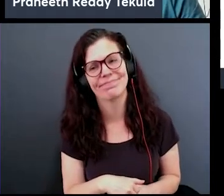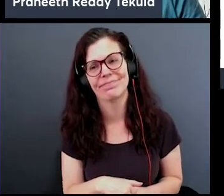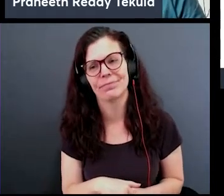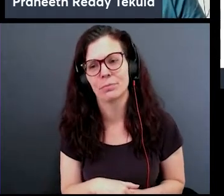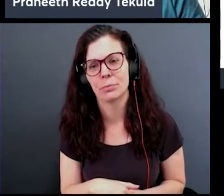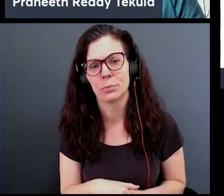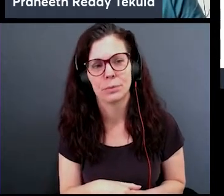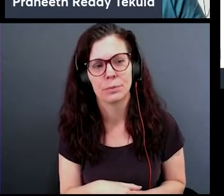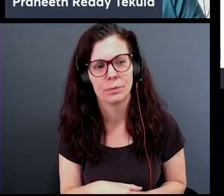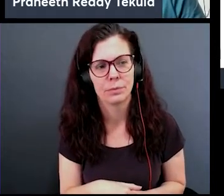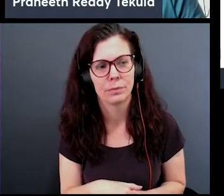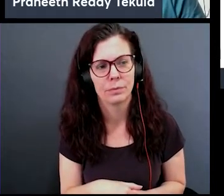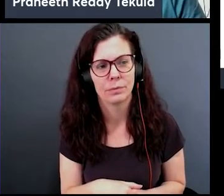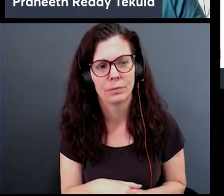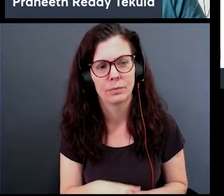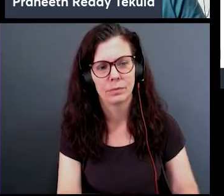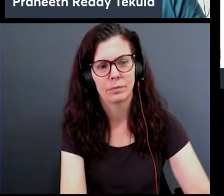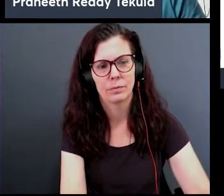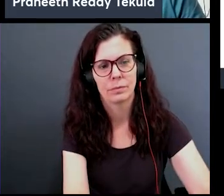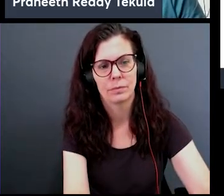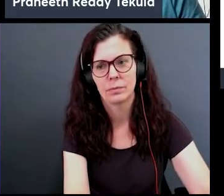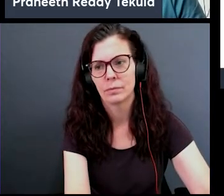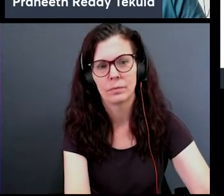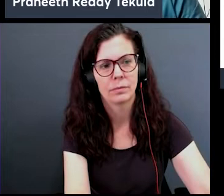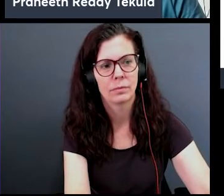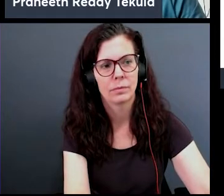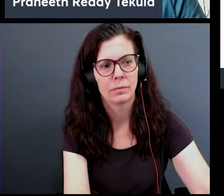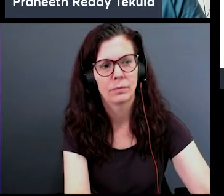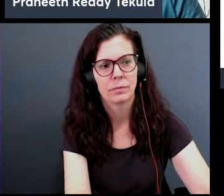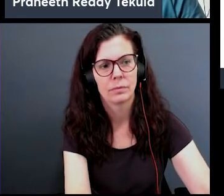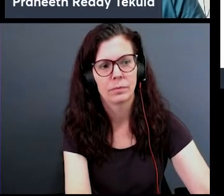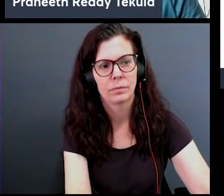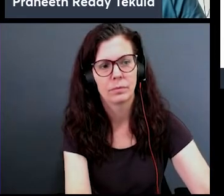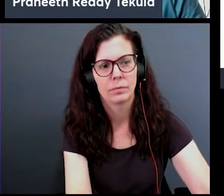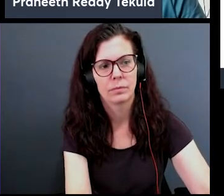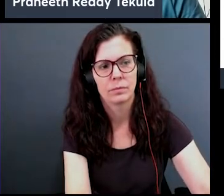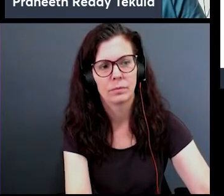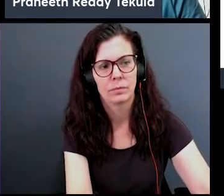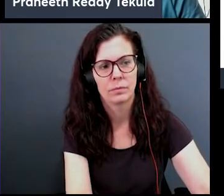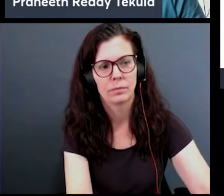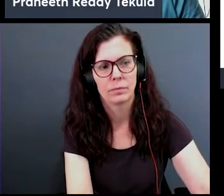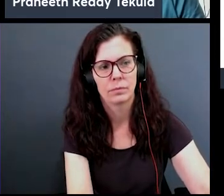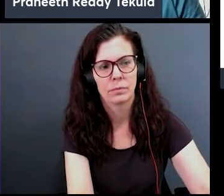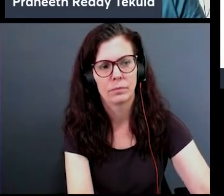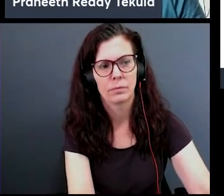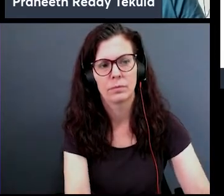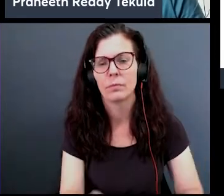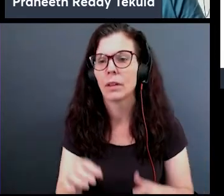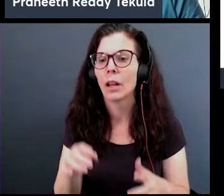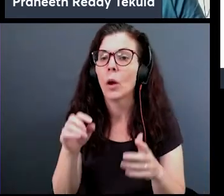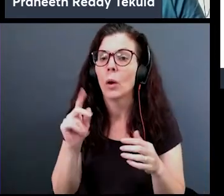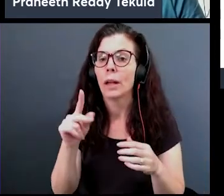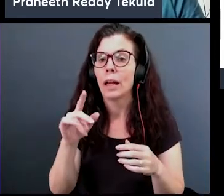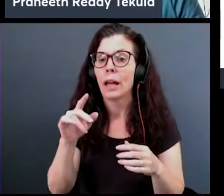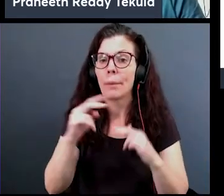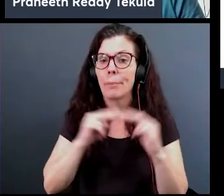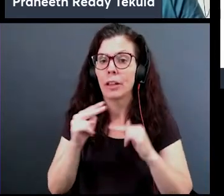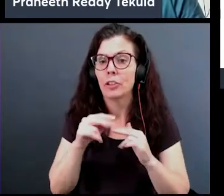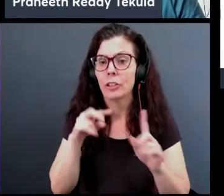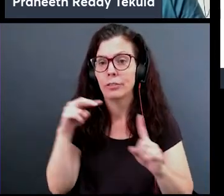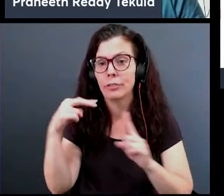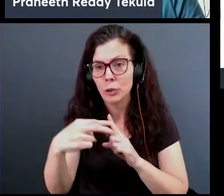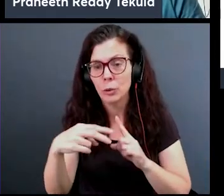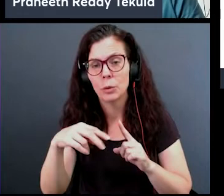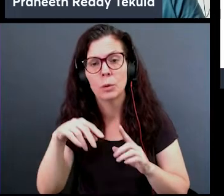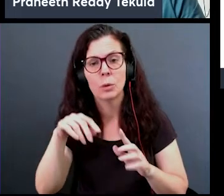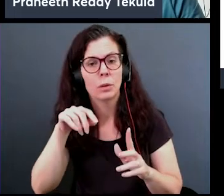was talking about the builder view and then the editor view, so we are in the builder view, and the editor view is comes